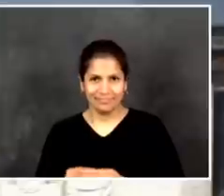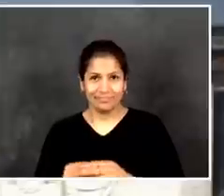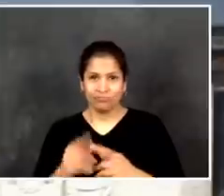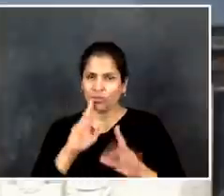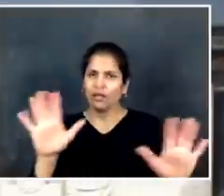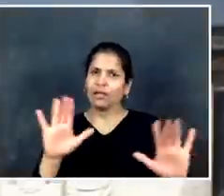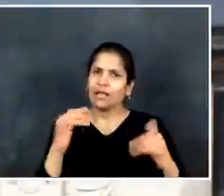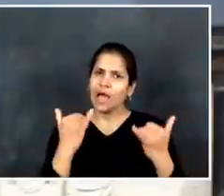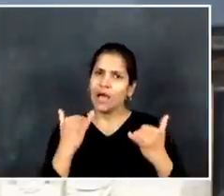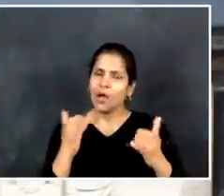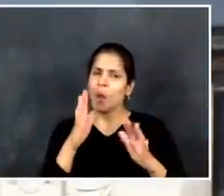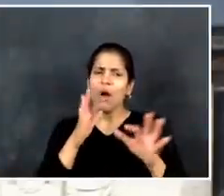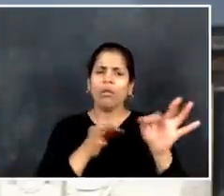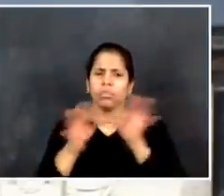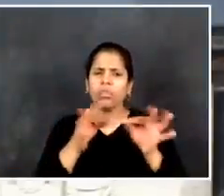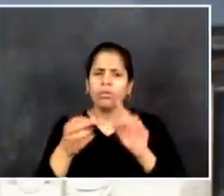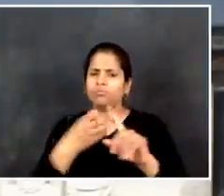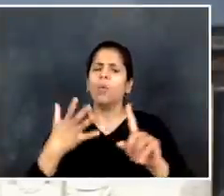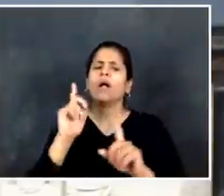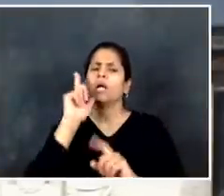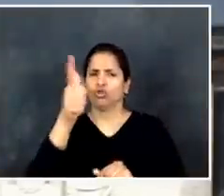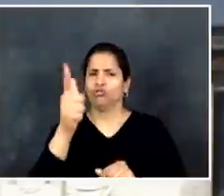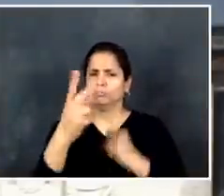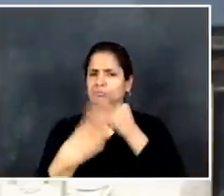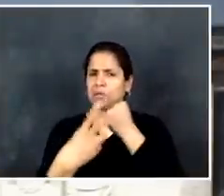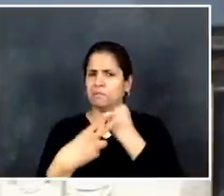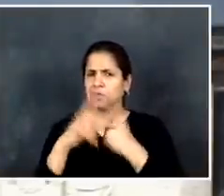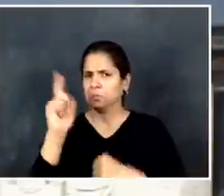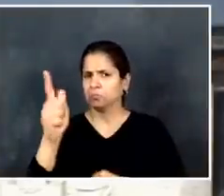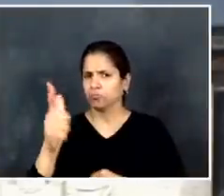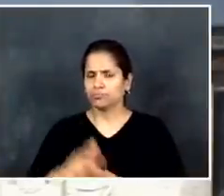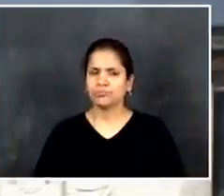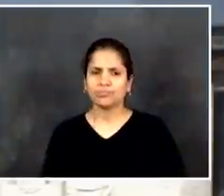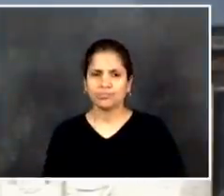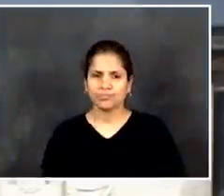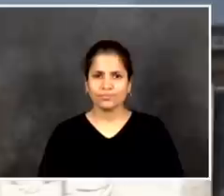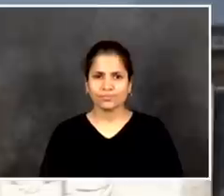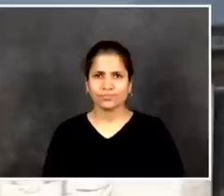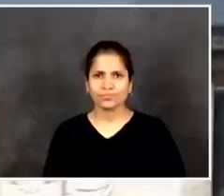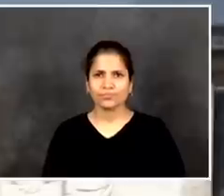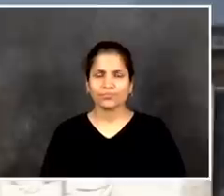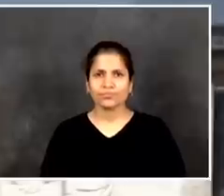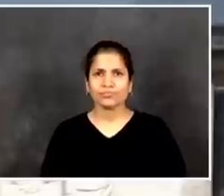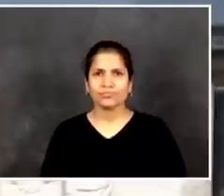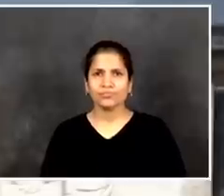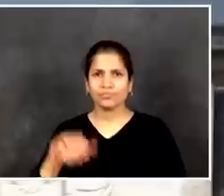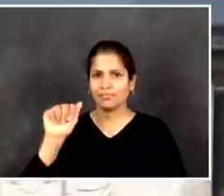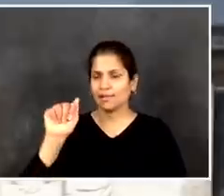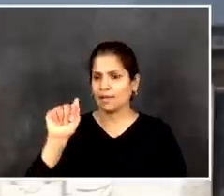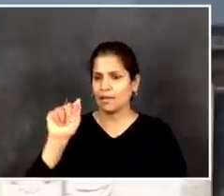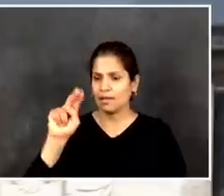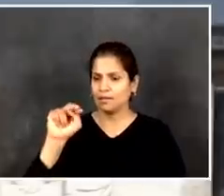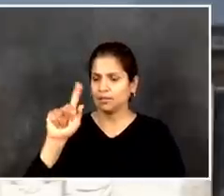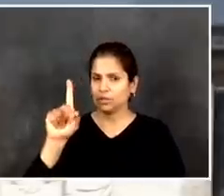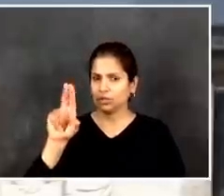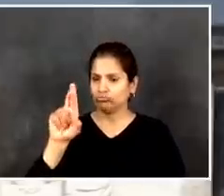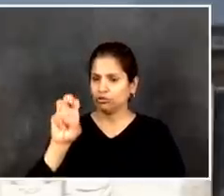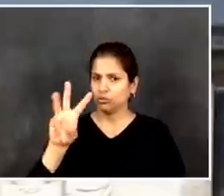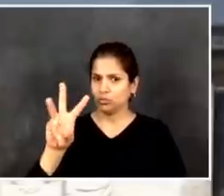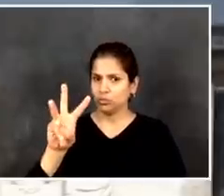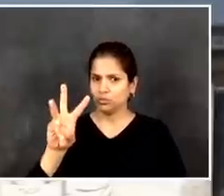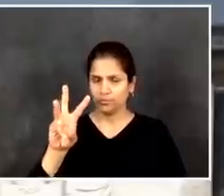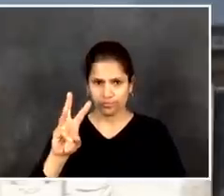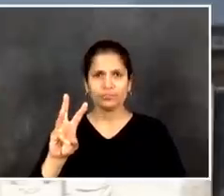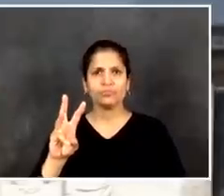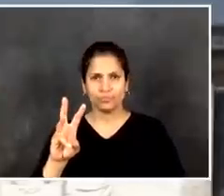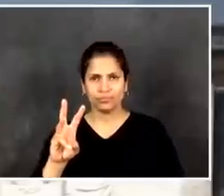Mayor, good morning. How are you? Good, Andrew. How you doing? Good, thanks. So yesterday you announced the cancellation of all the June events,